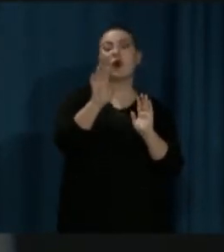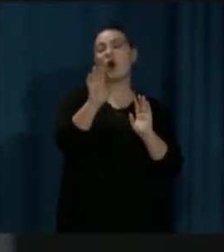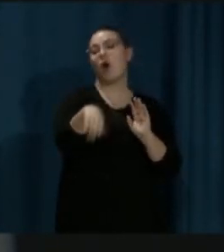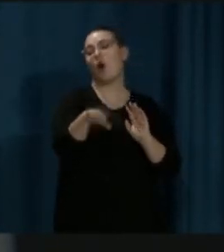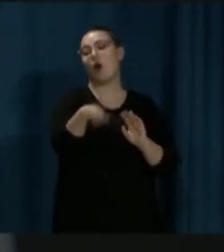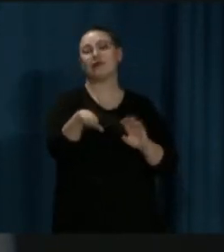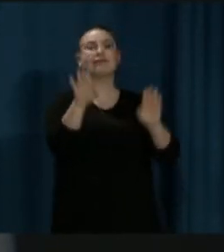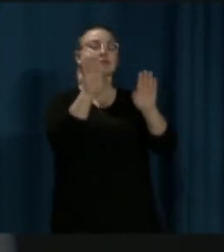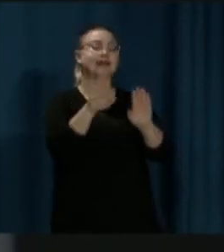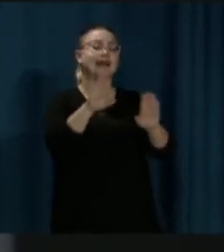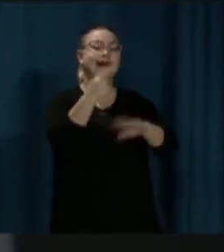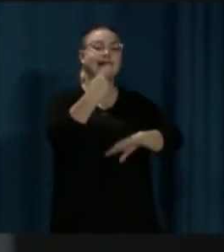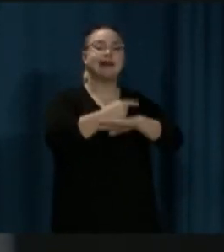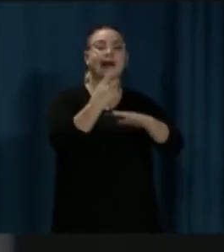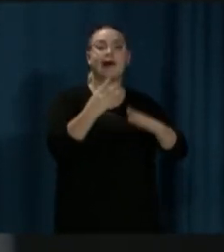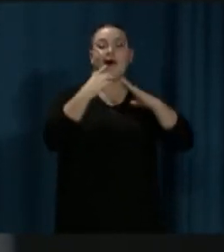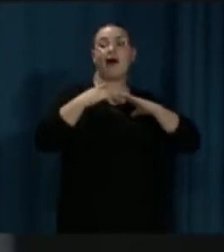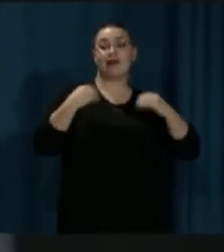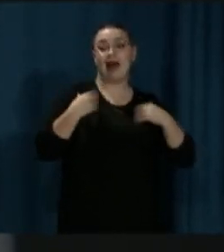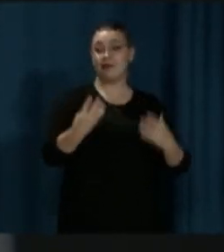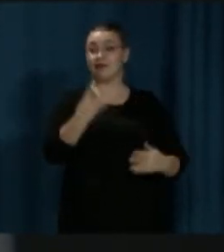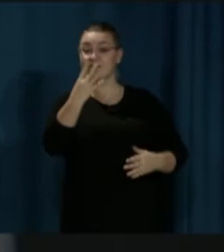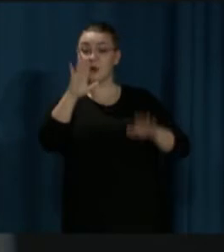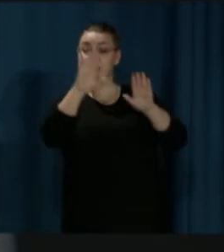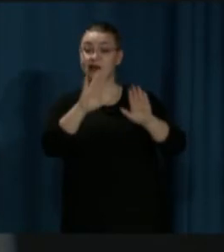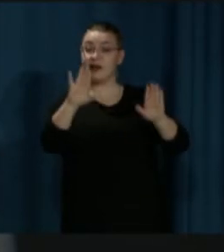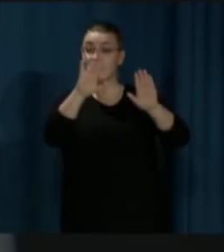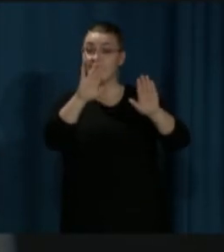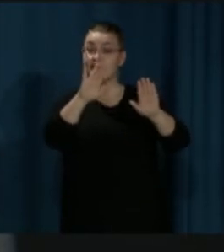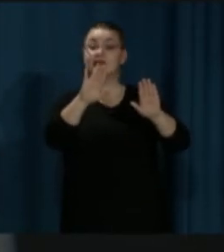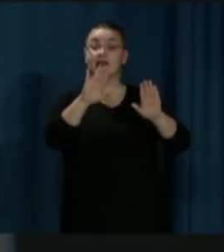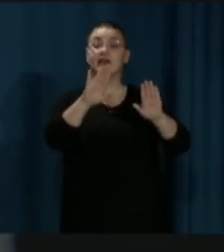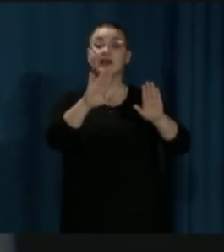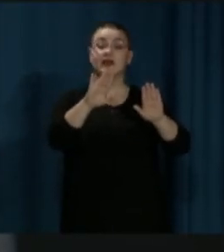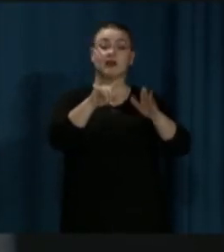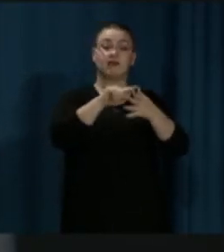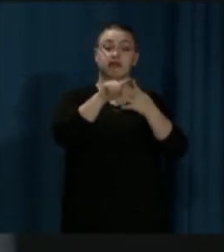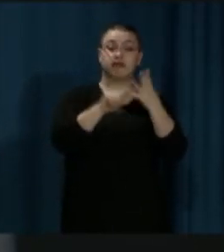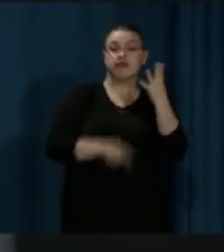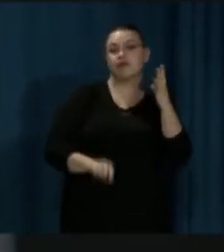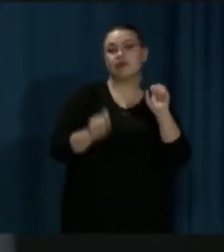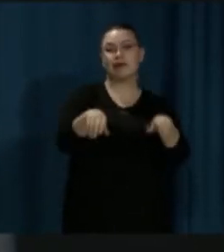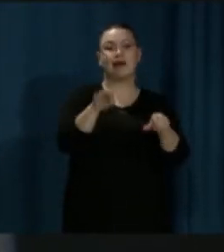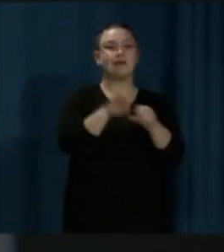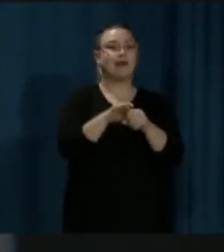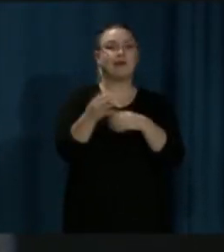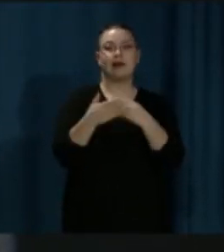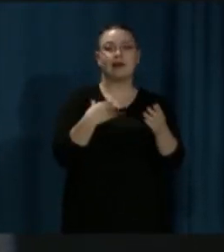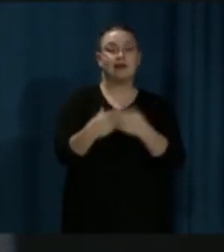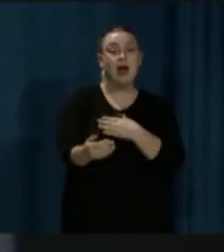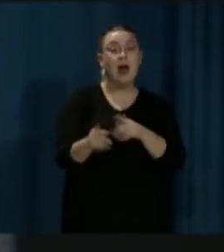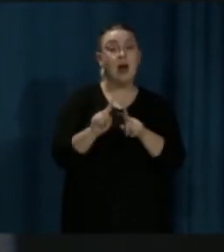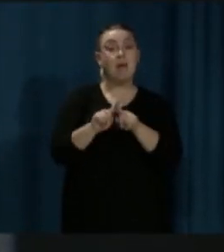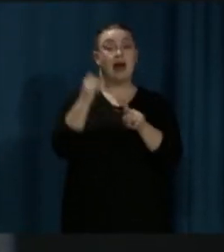Sunday's my day off, and I have all 4 Sundays to get this done. If you're not aware that they took away the first 3 Sundays, you might get caught